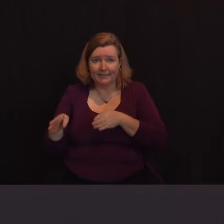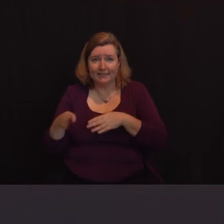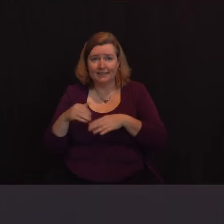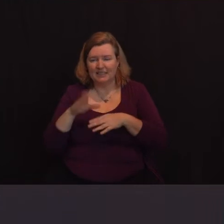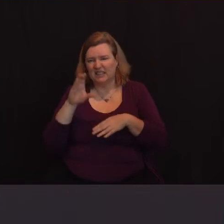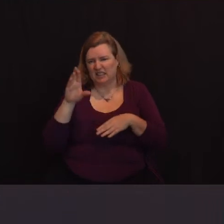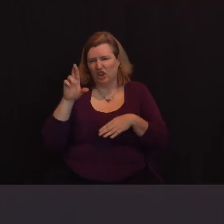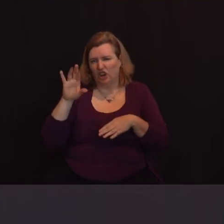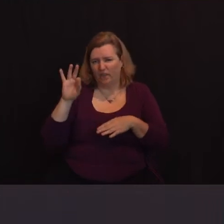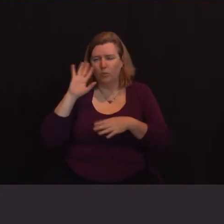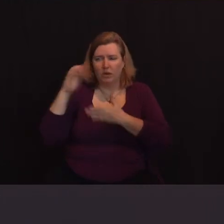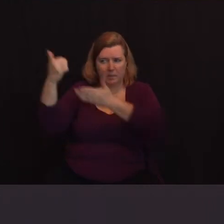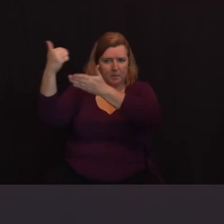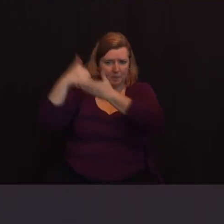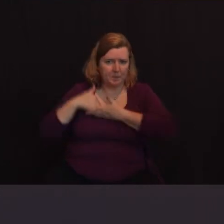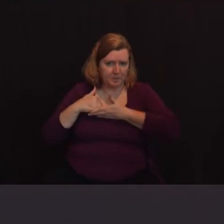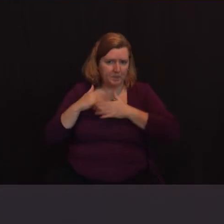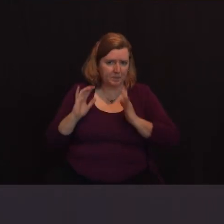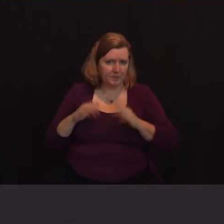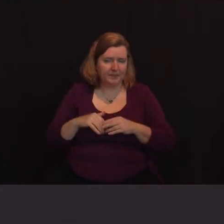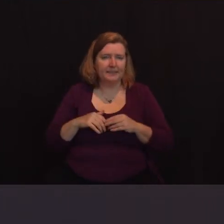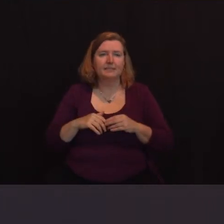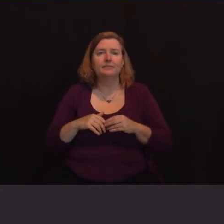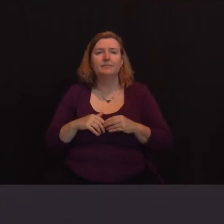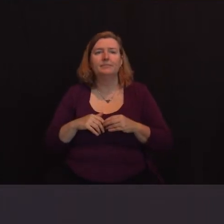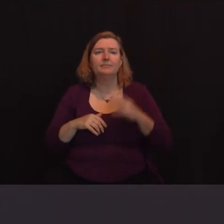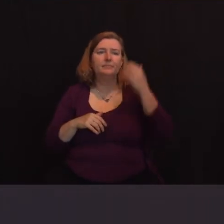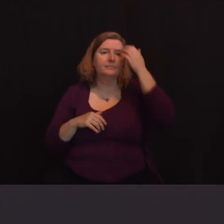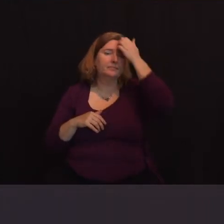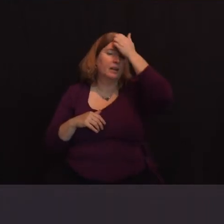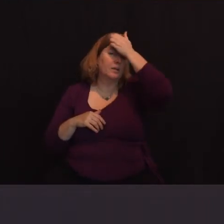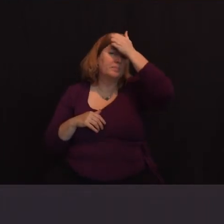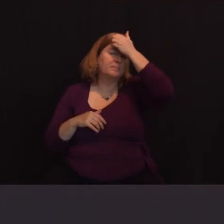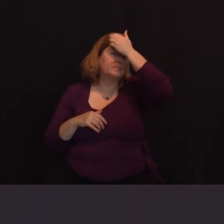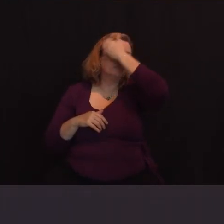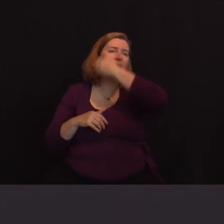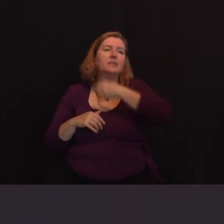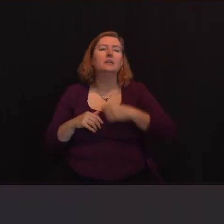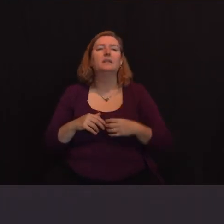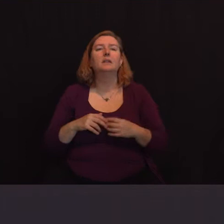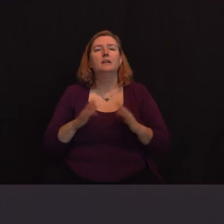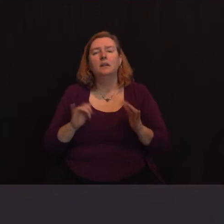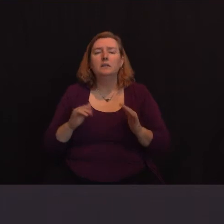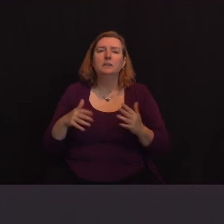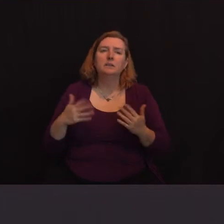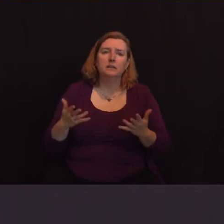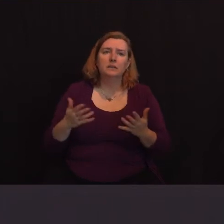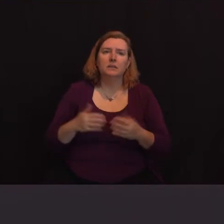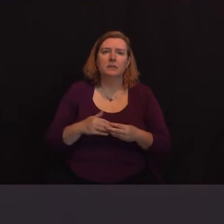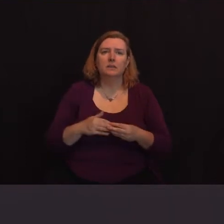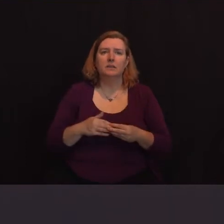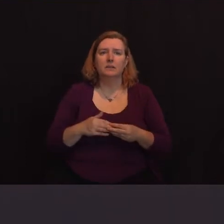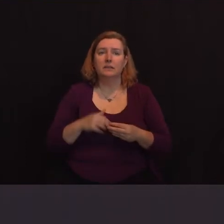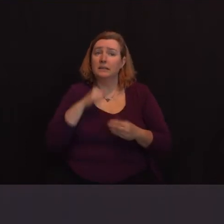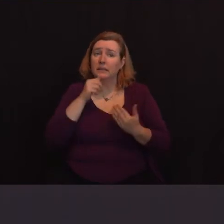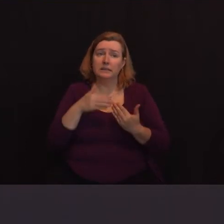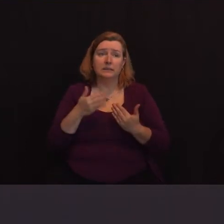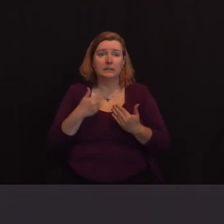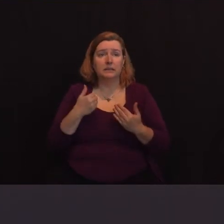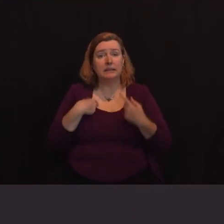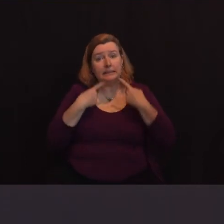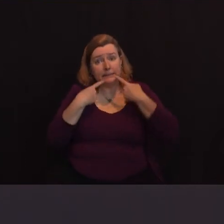at that. This is something that is not just a, you know, you make an announcement and you walk away. We're going to do whatever we